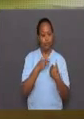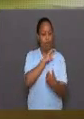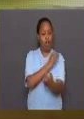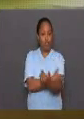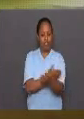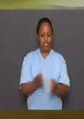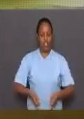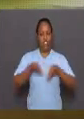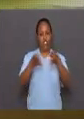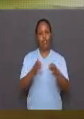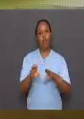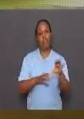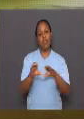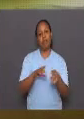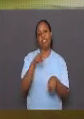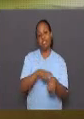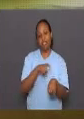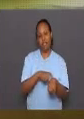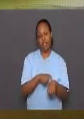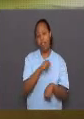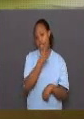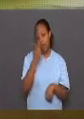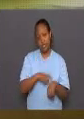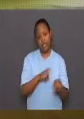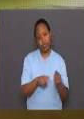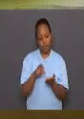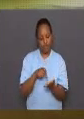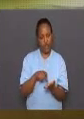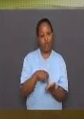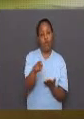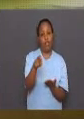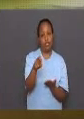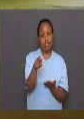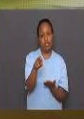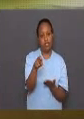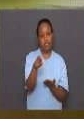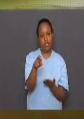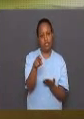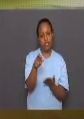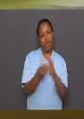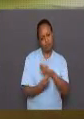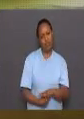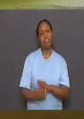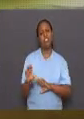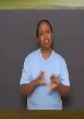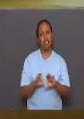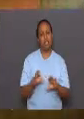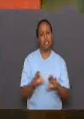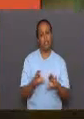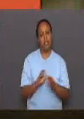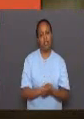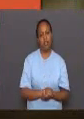power. Other times, democracy is abused by those in